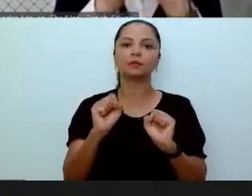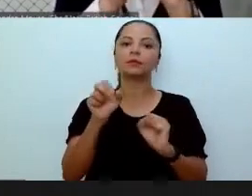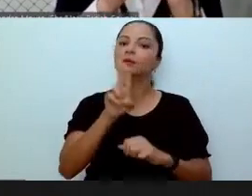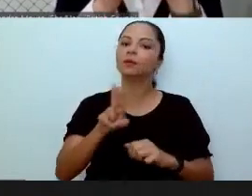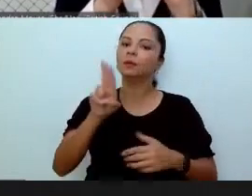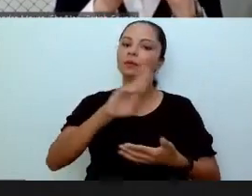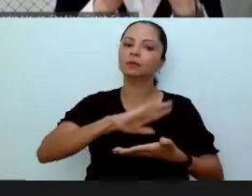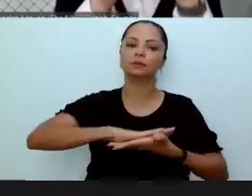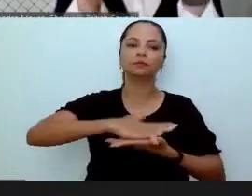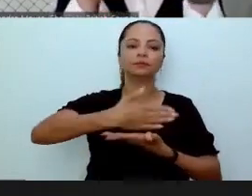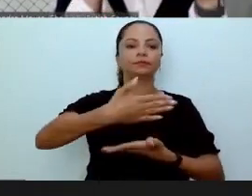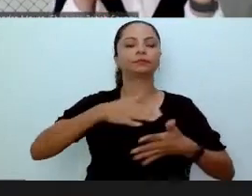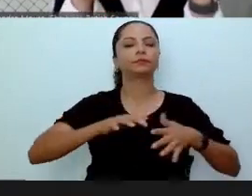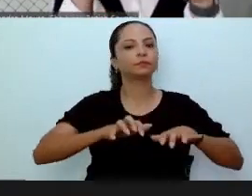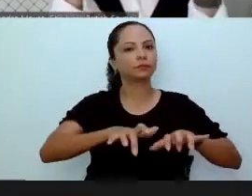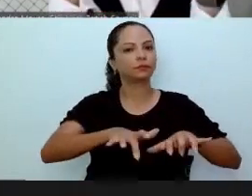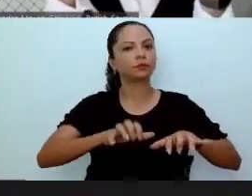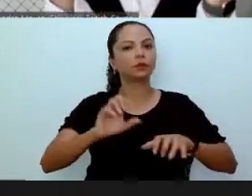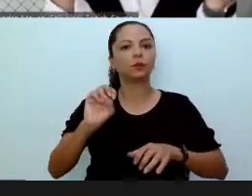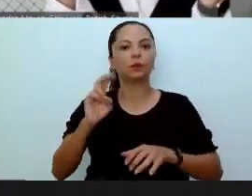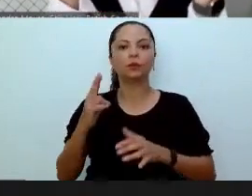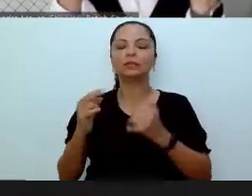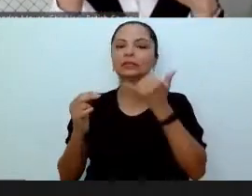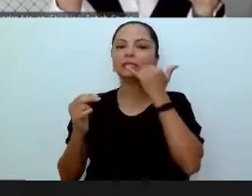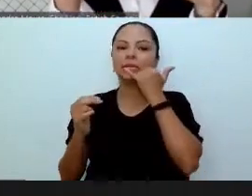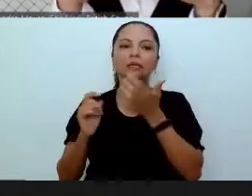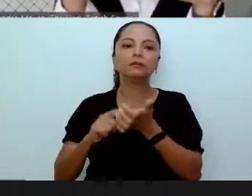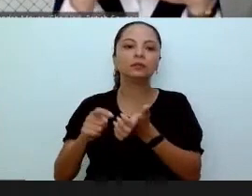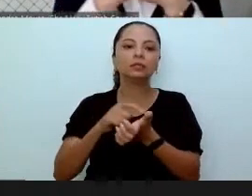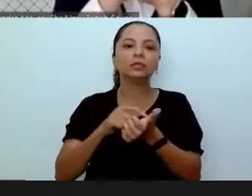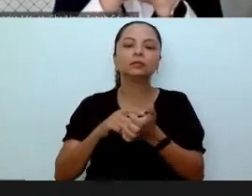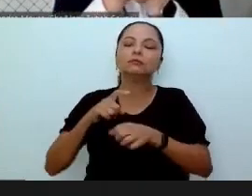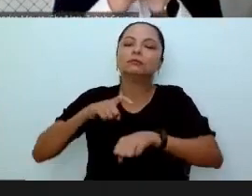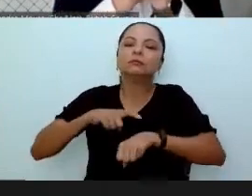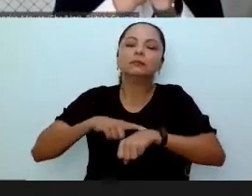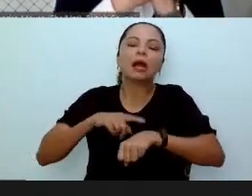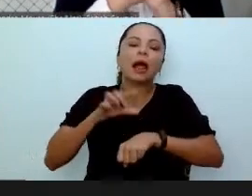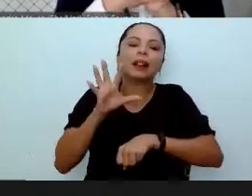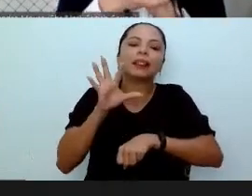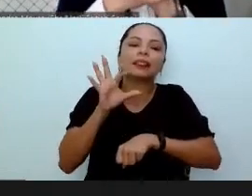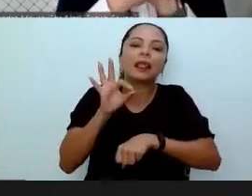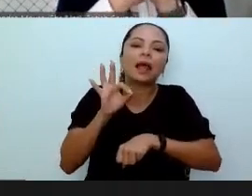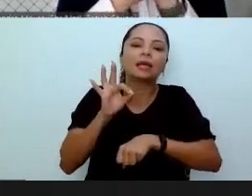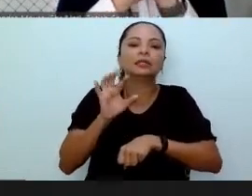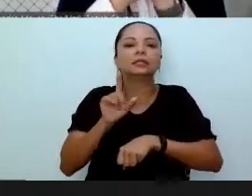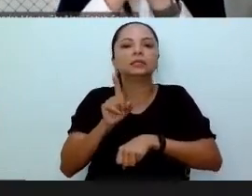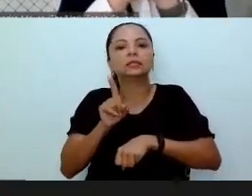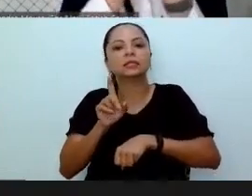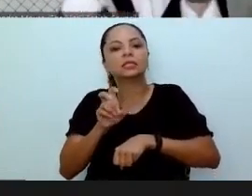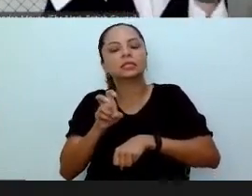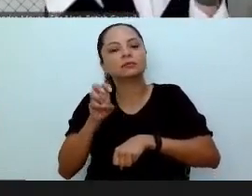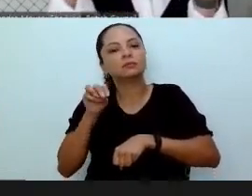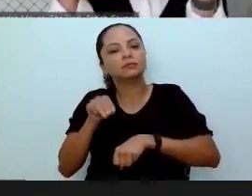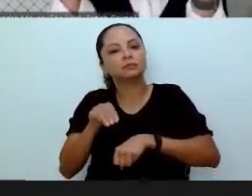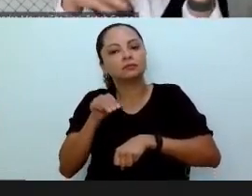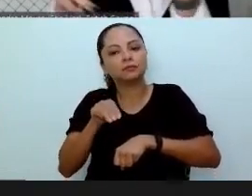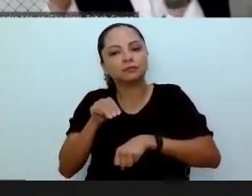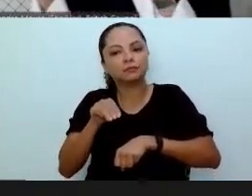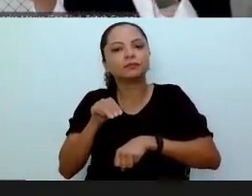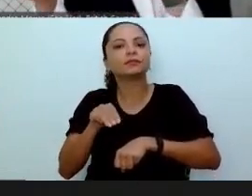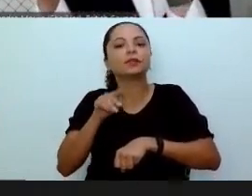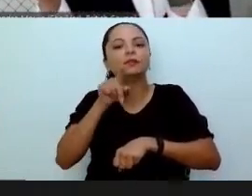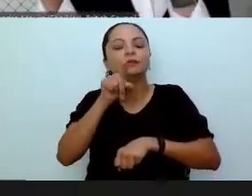to 15 minutes, depending on how much you think about the answers. Our suggestion is that you